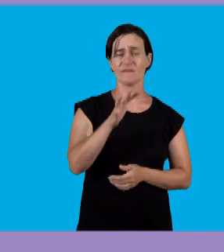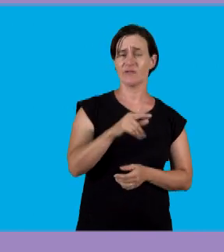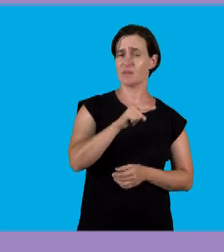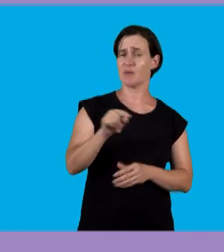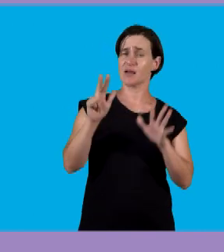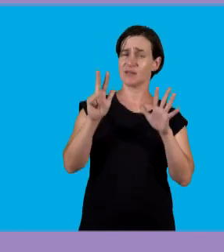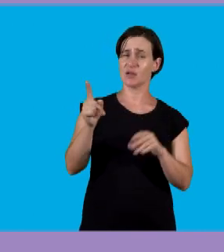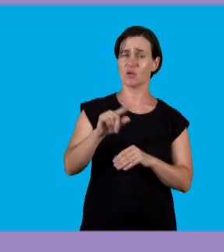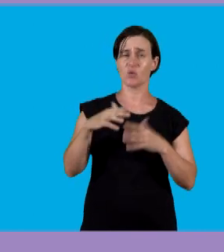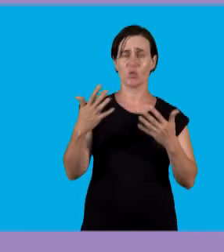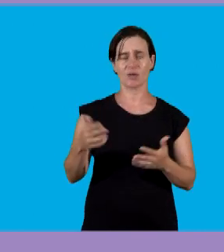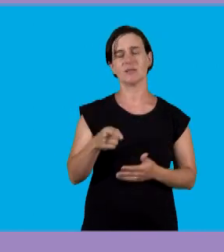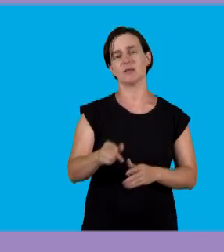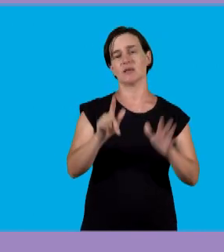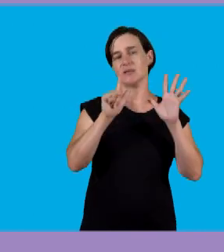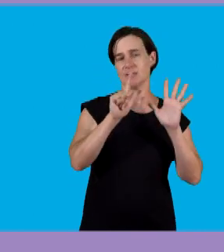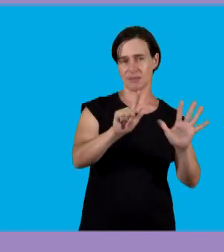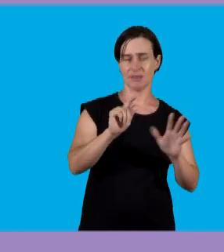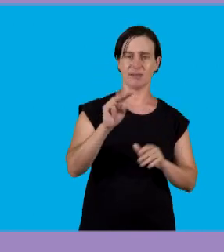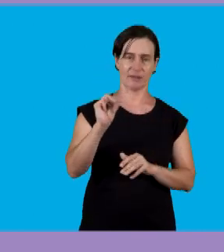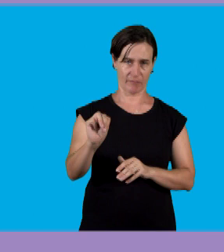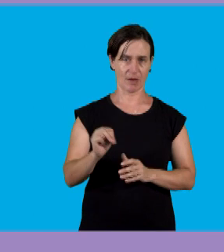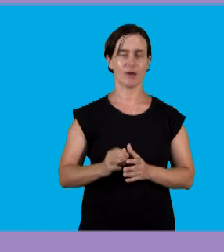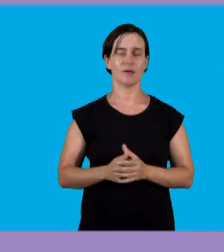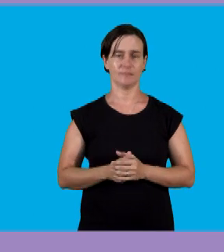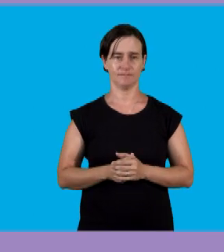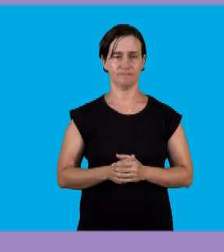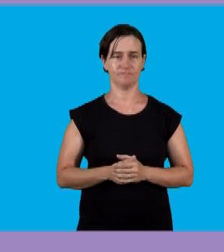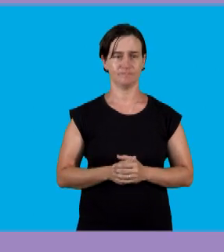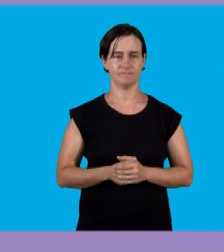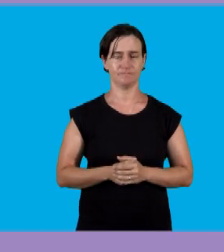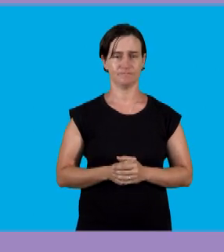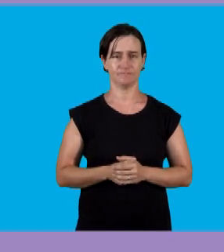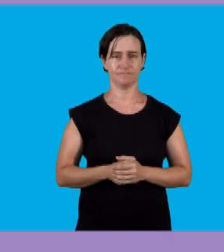minus 8, of course, we know that is going to give us a 7m.